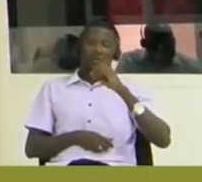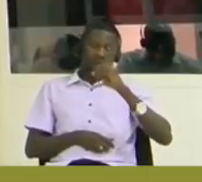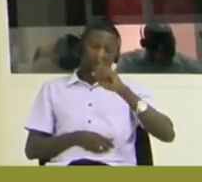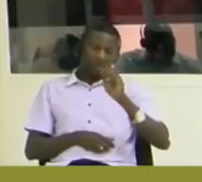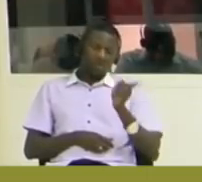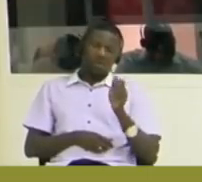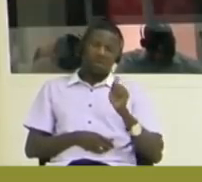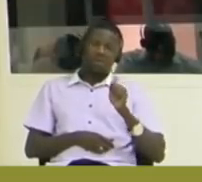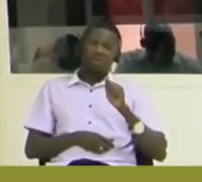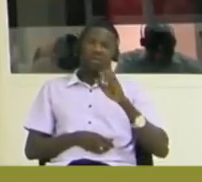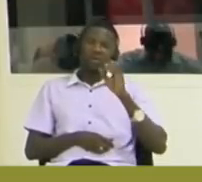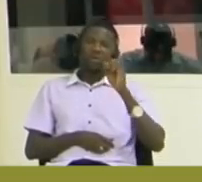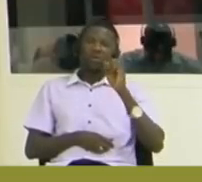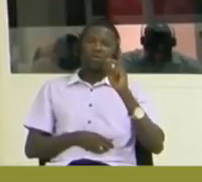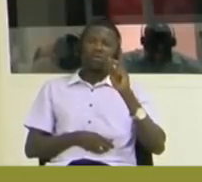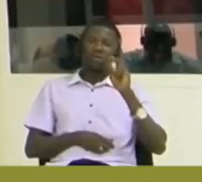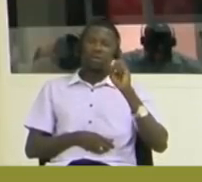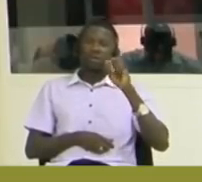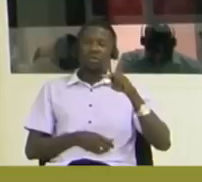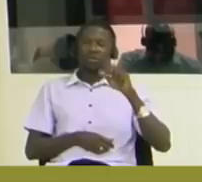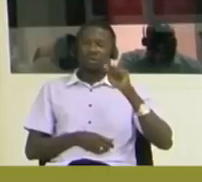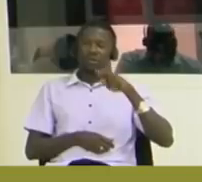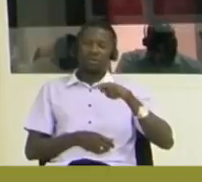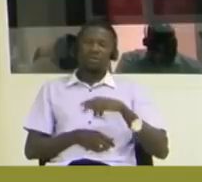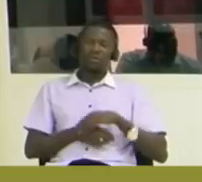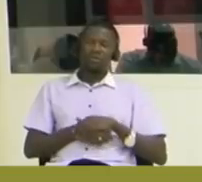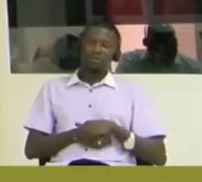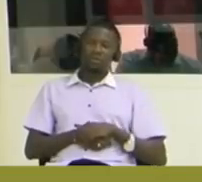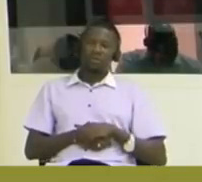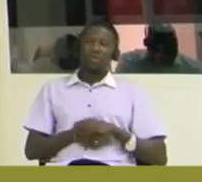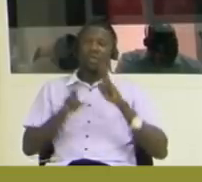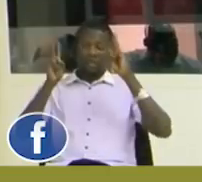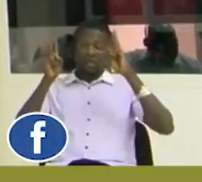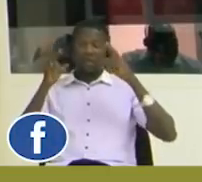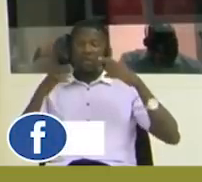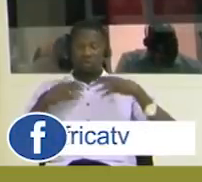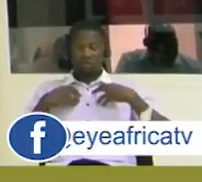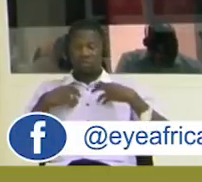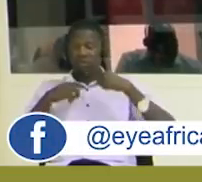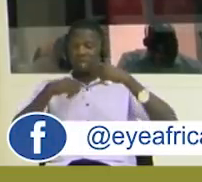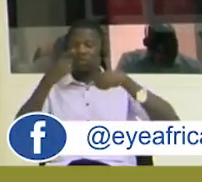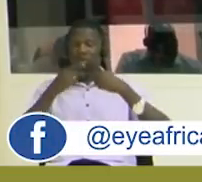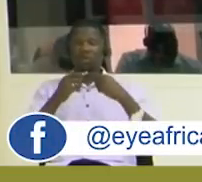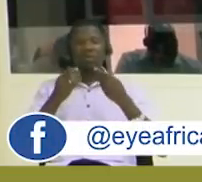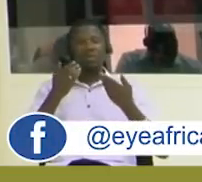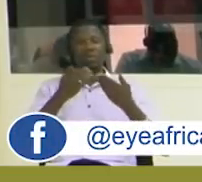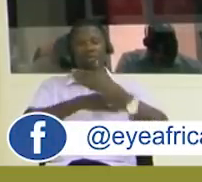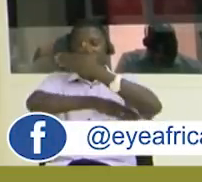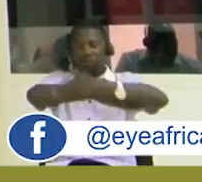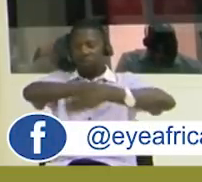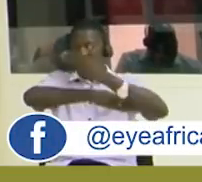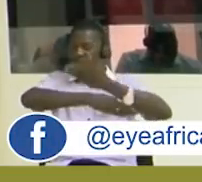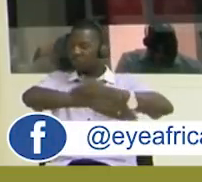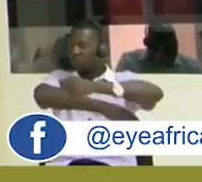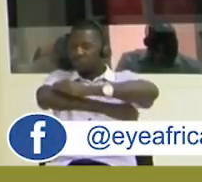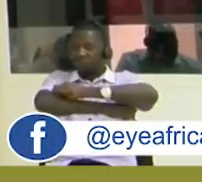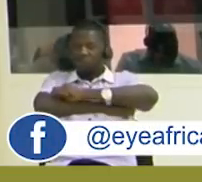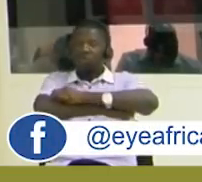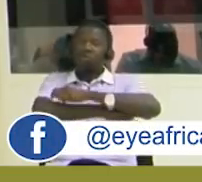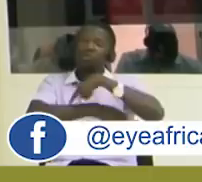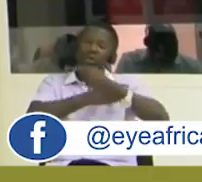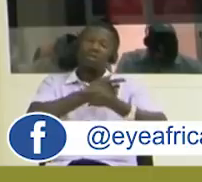been complaining about the intermittent border closure by the Senegalese. And he said, in